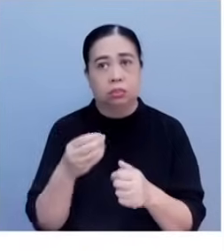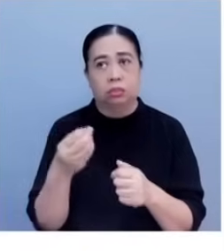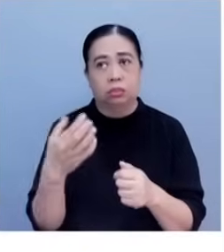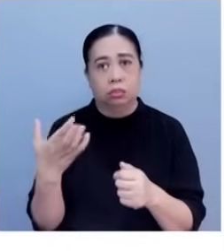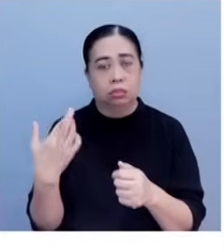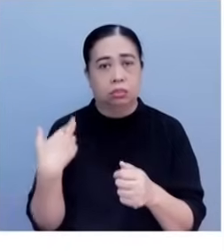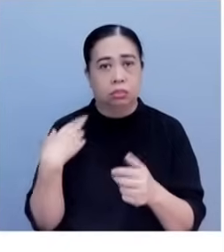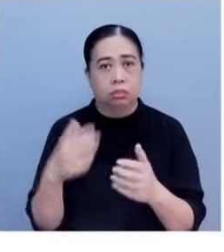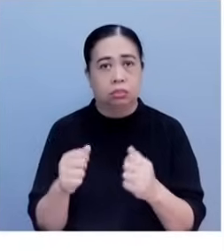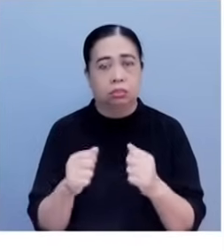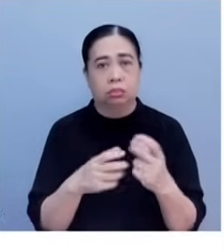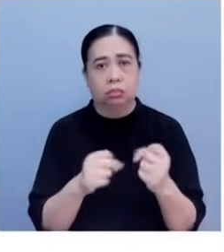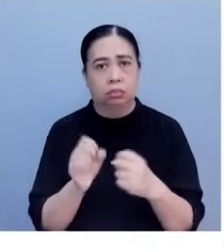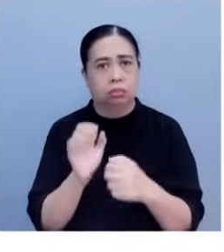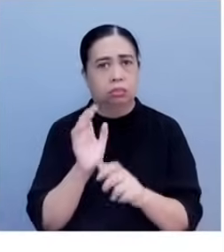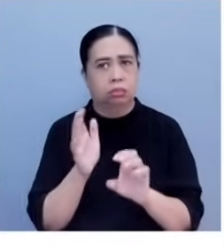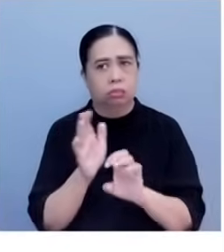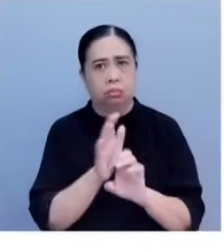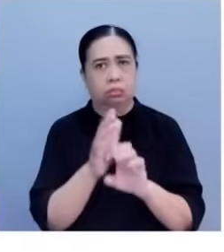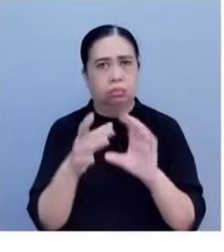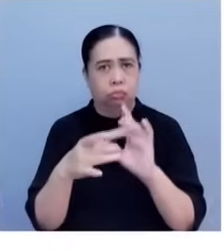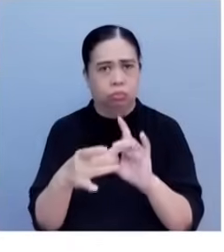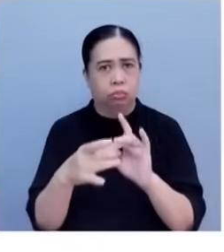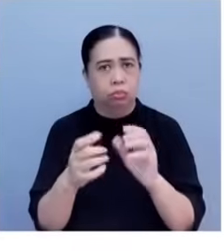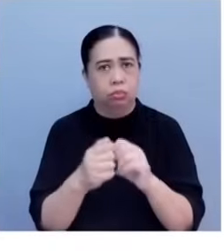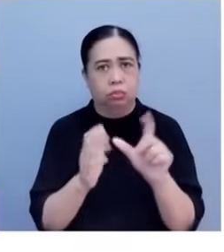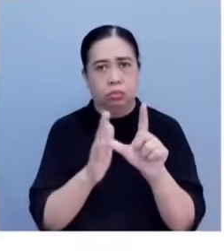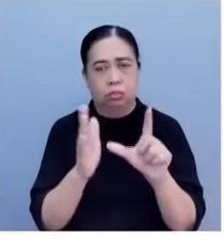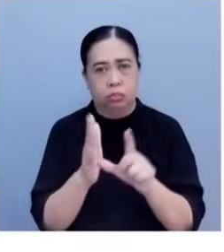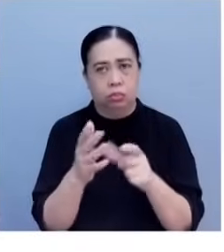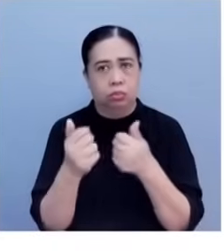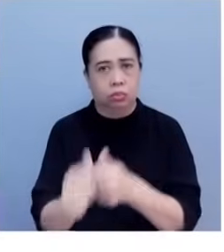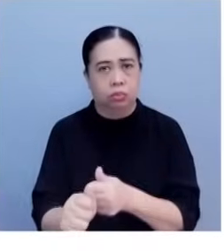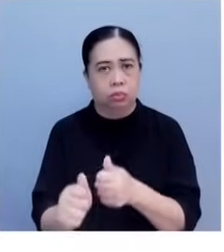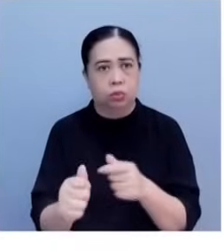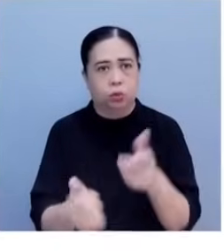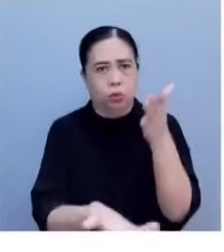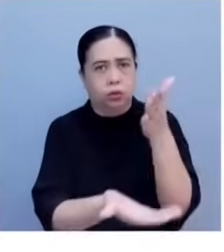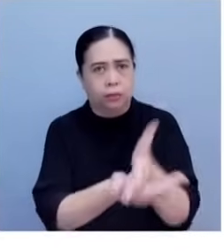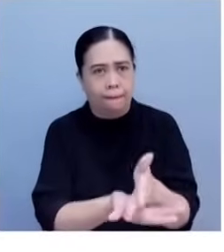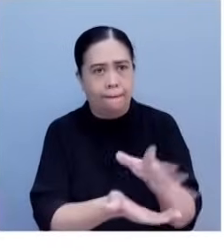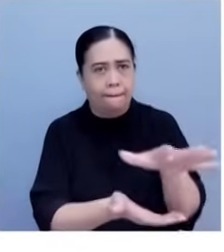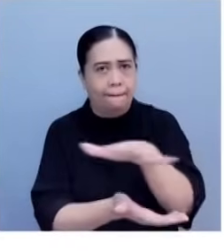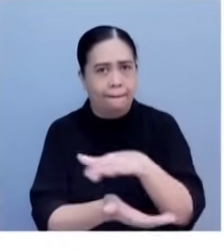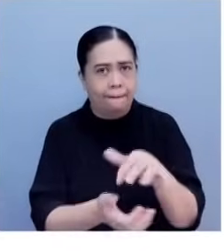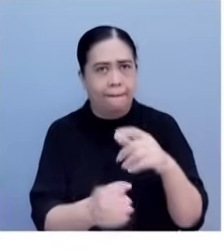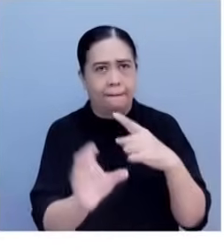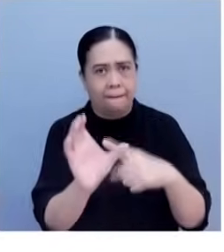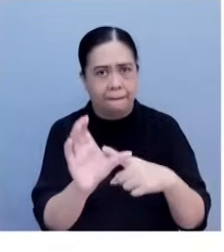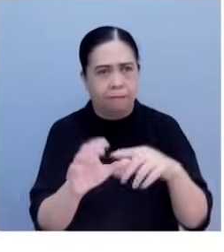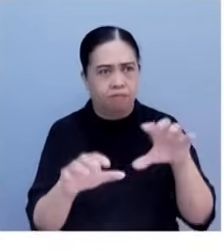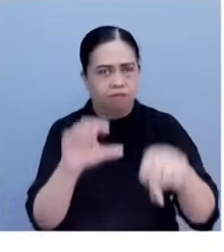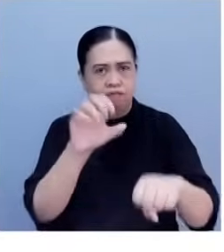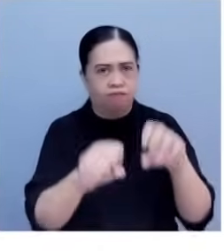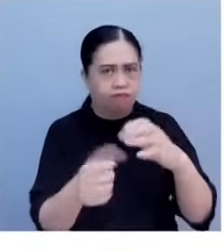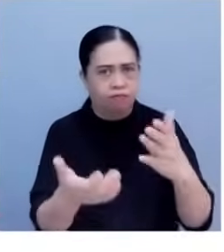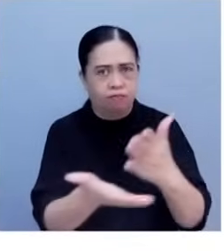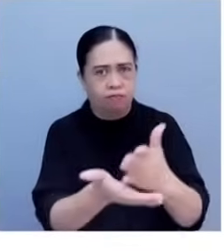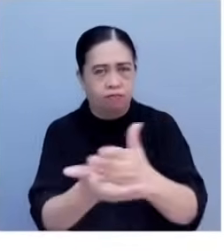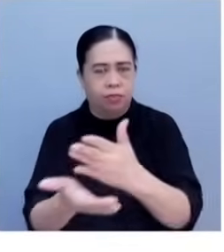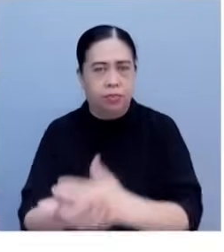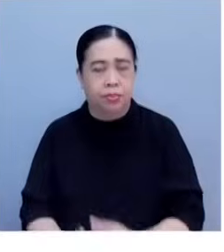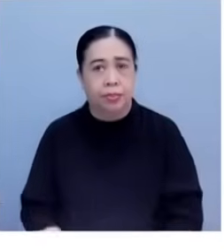can perform acts in accordance with law to stop them from so doing. You